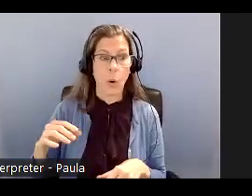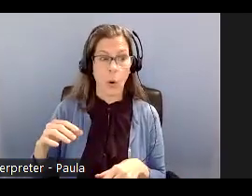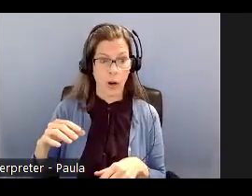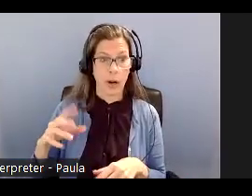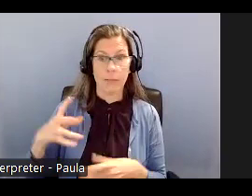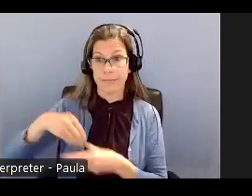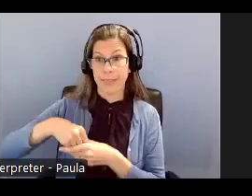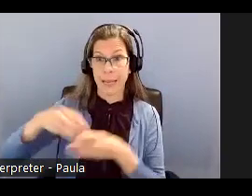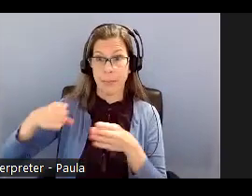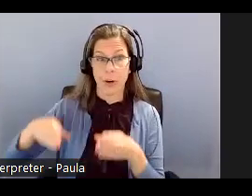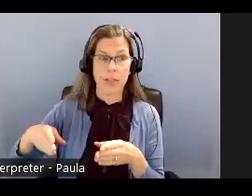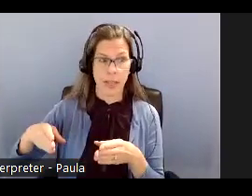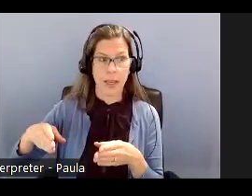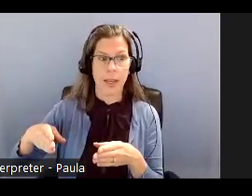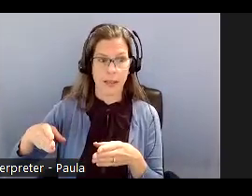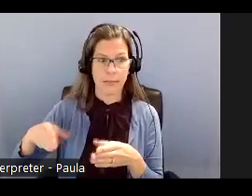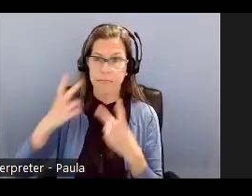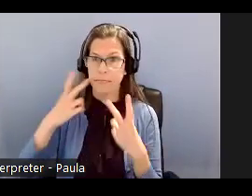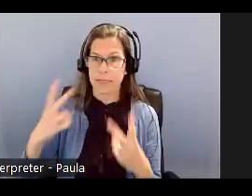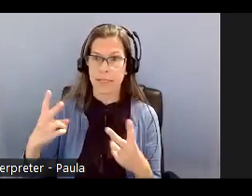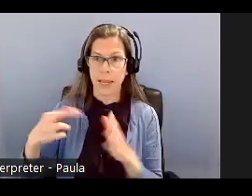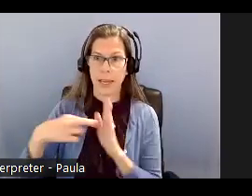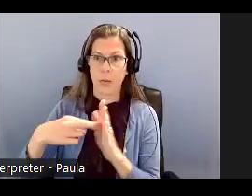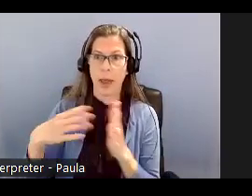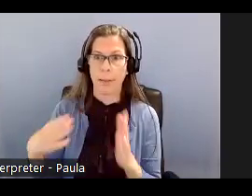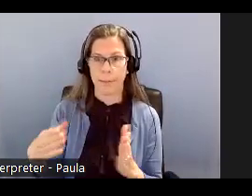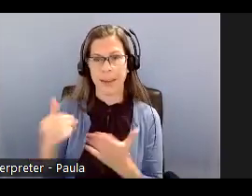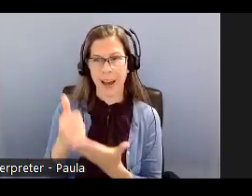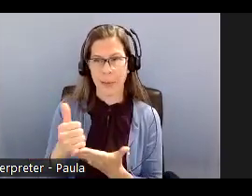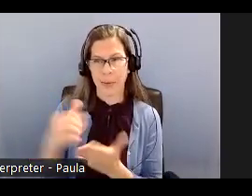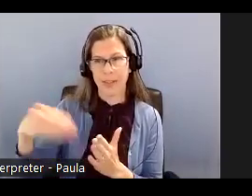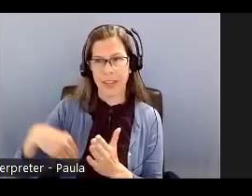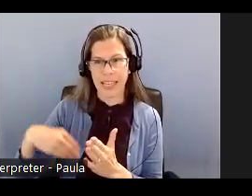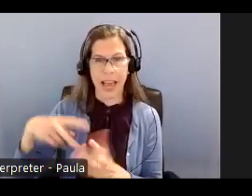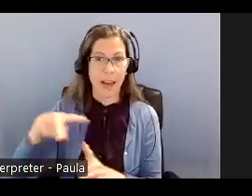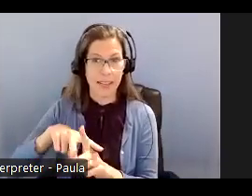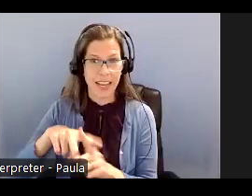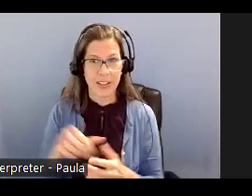in-person and see a navigator to assist them with the application.